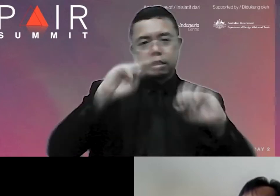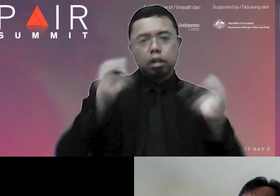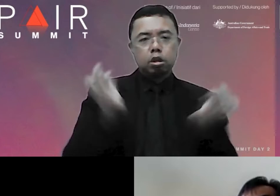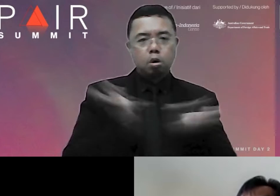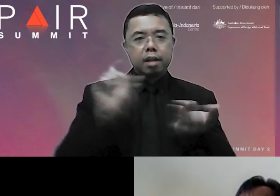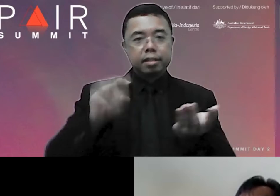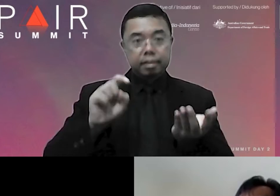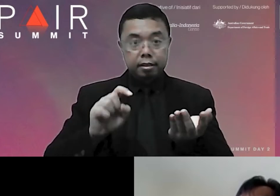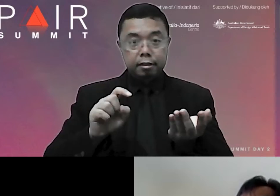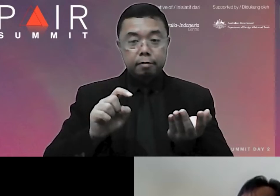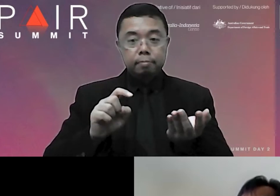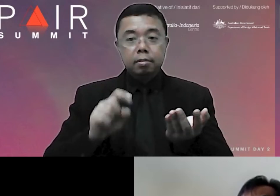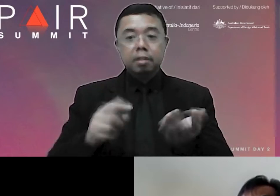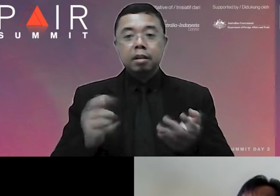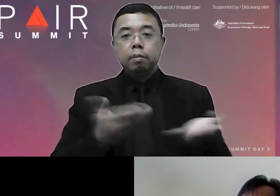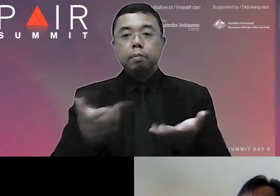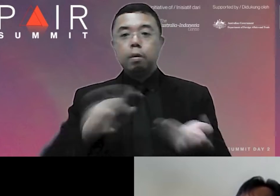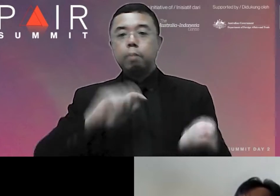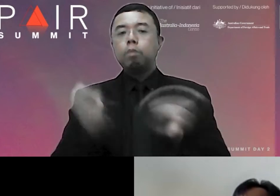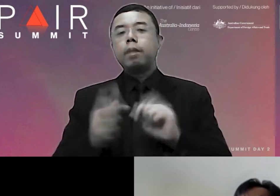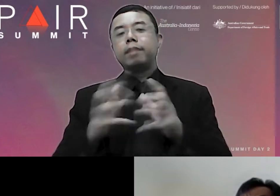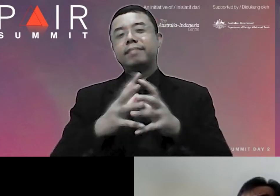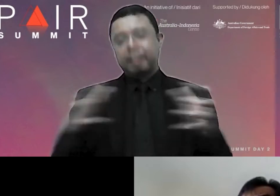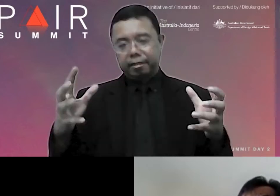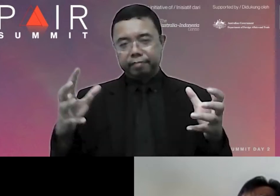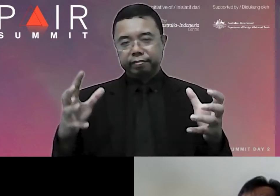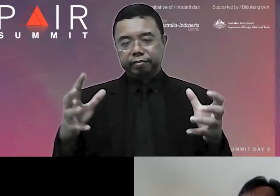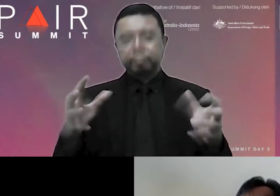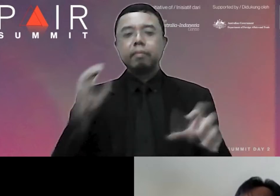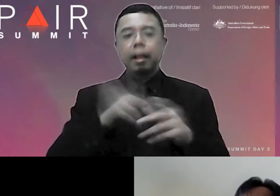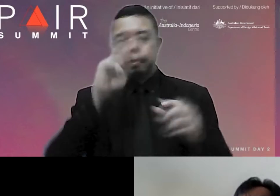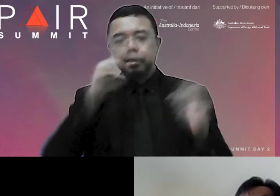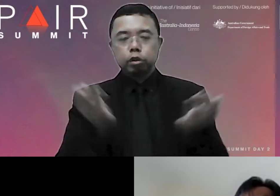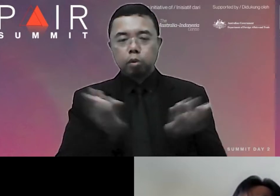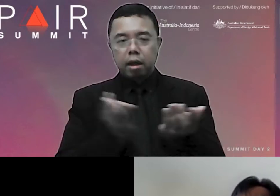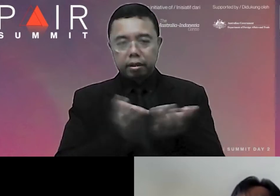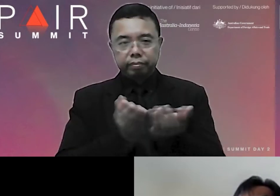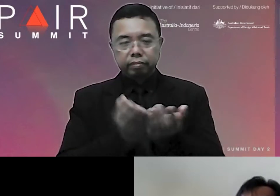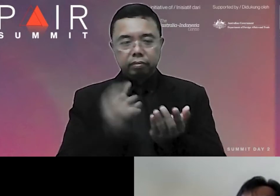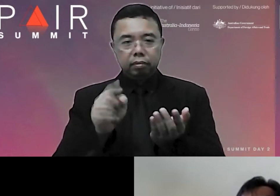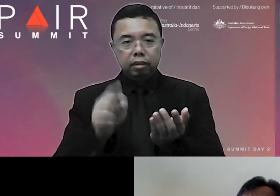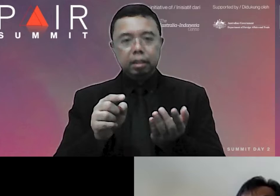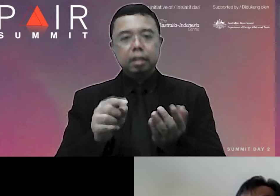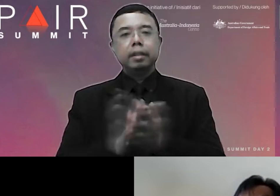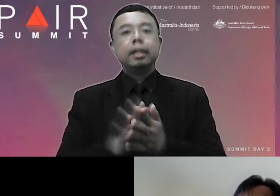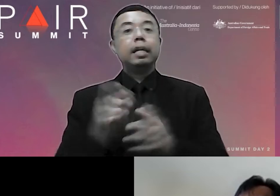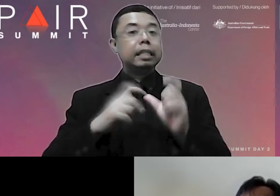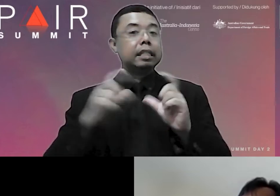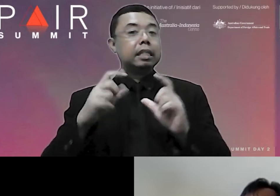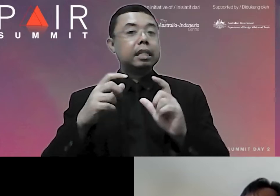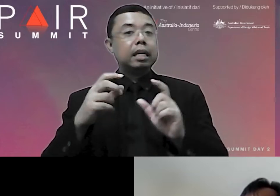changes, a big change in our situation. Safira mentioned a new minister came to the Ministry of